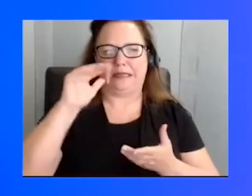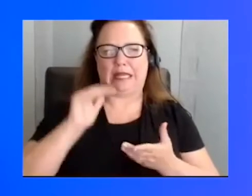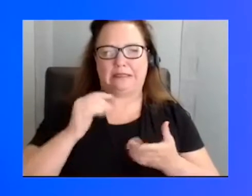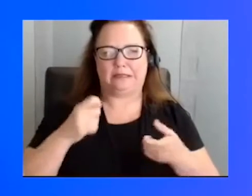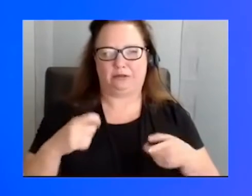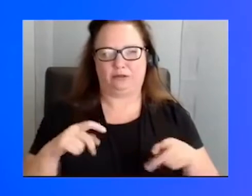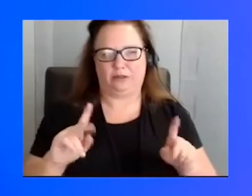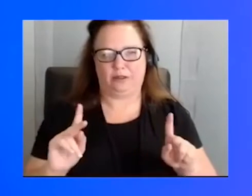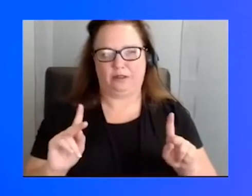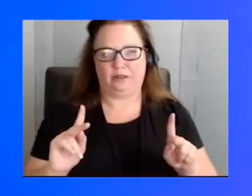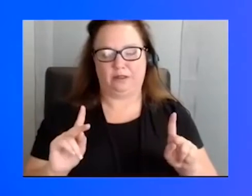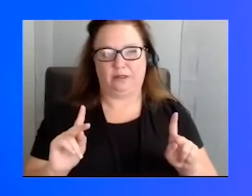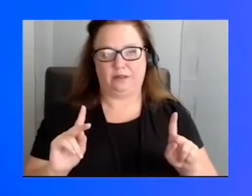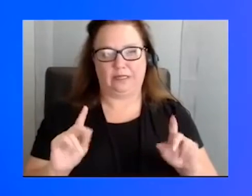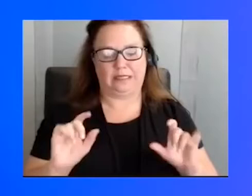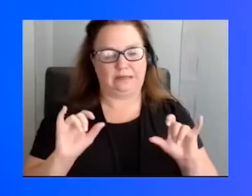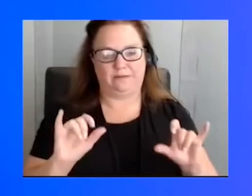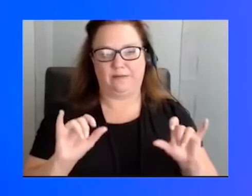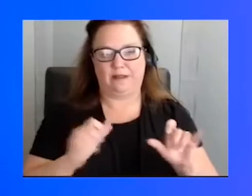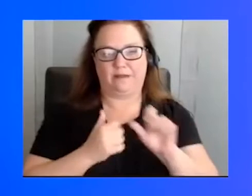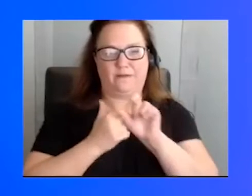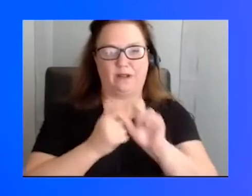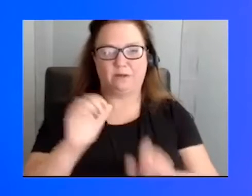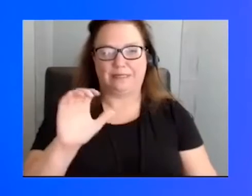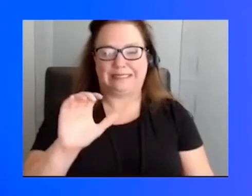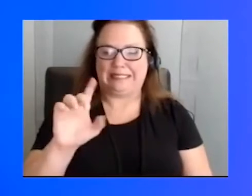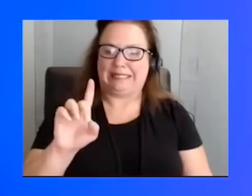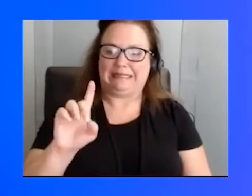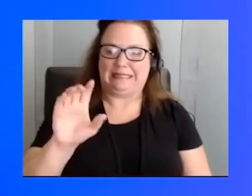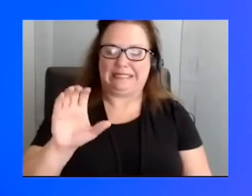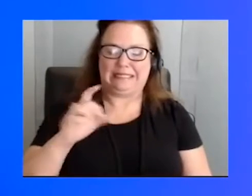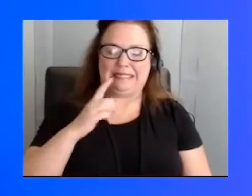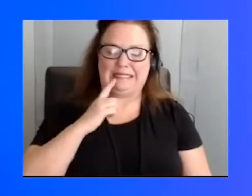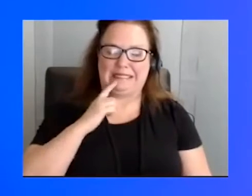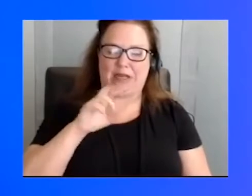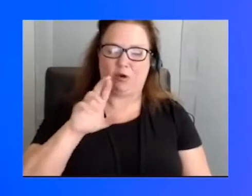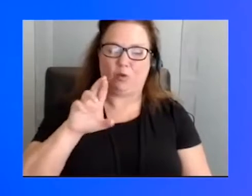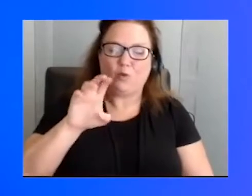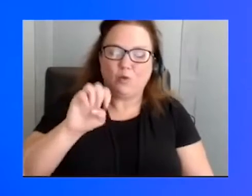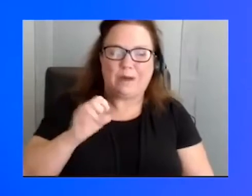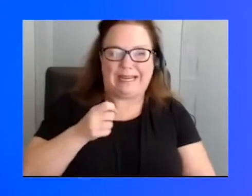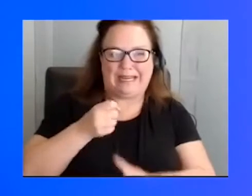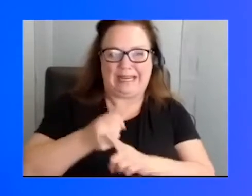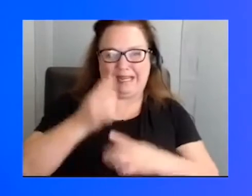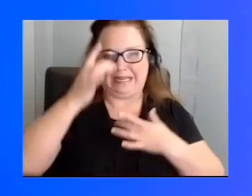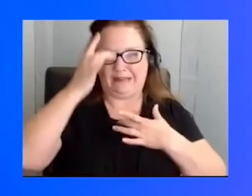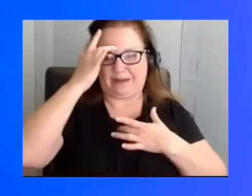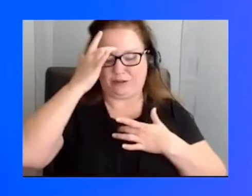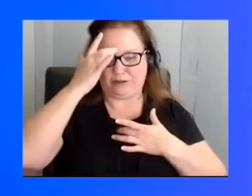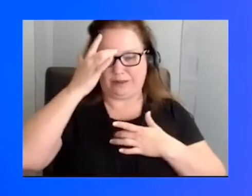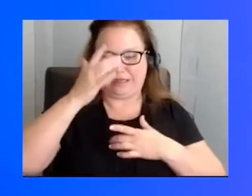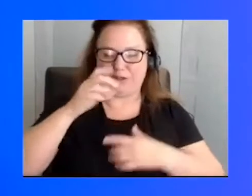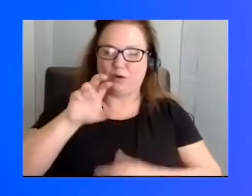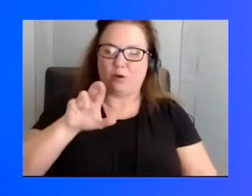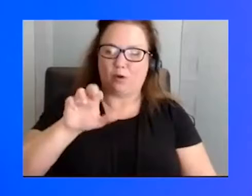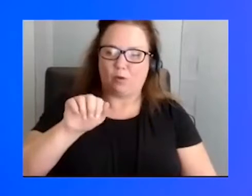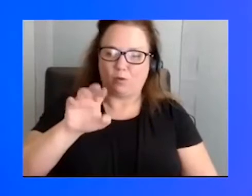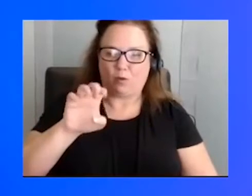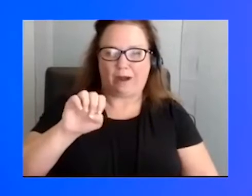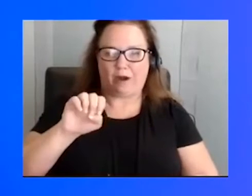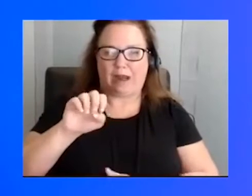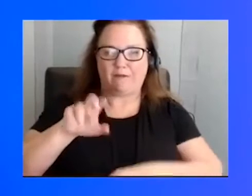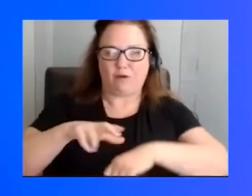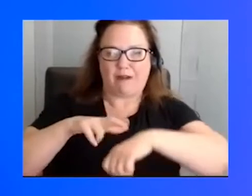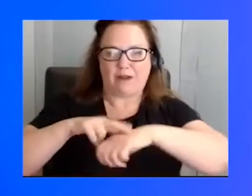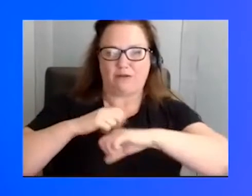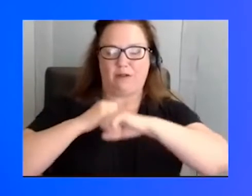that is consistent, again, with what the CDC has said. Reinfection is probably rare after natural immunity. or natural infection. More than